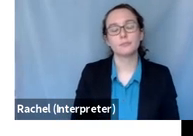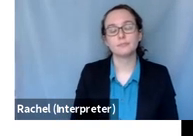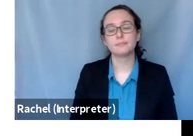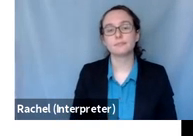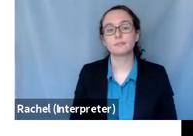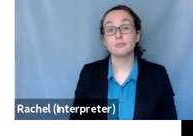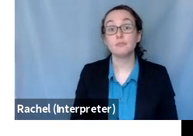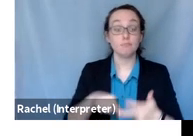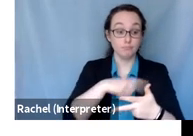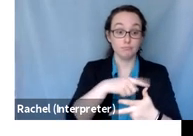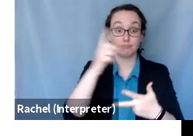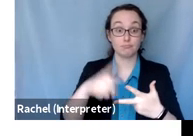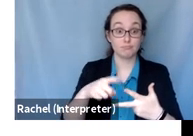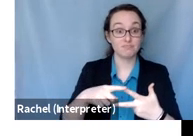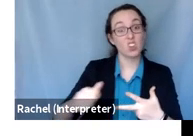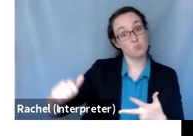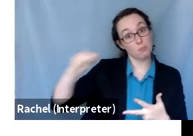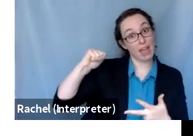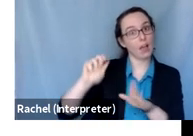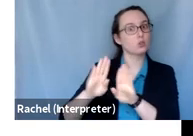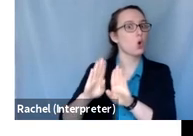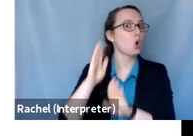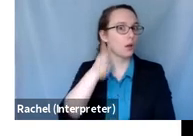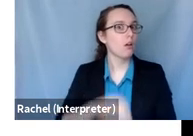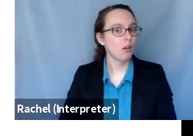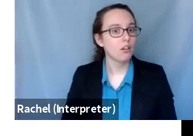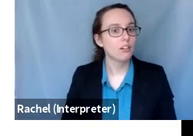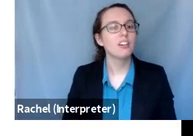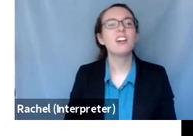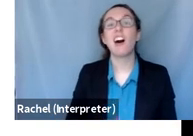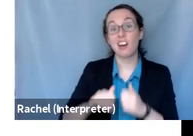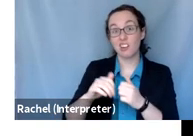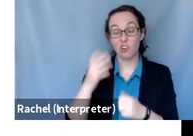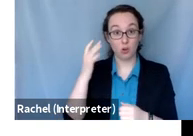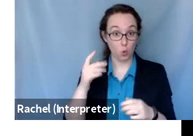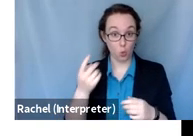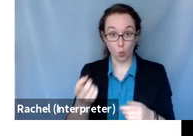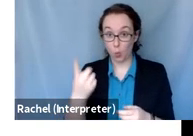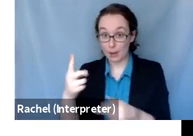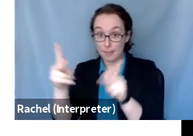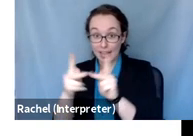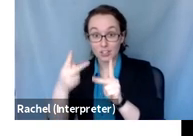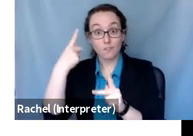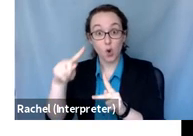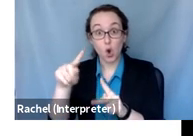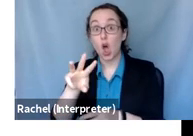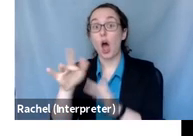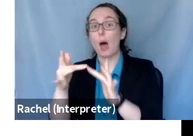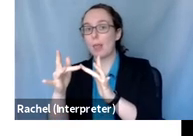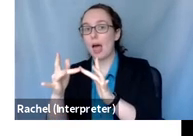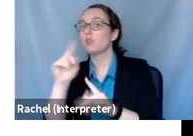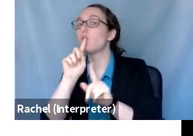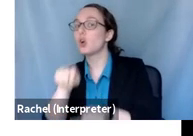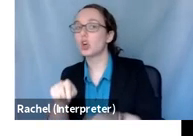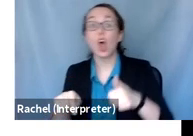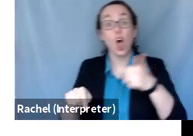rear of the store. One access point will be web orders. The second access point will be for voucher students. So the